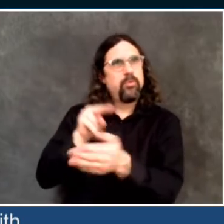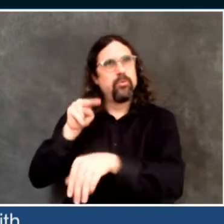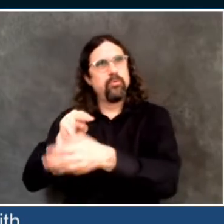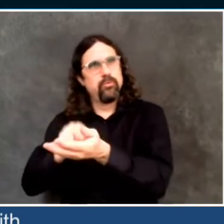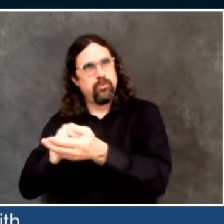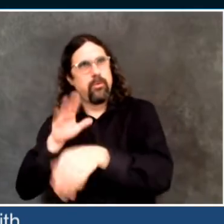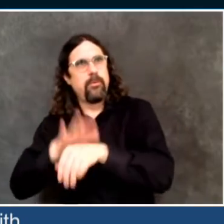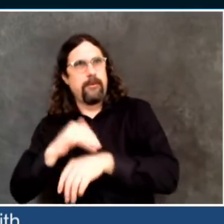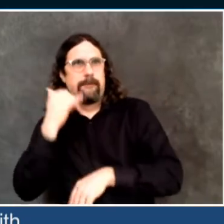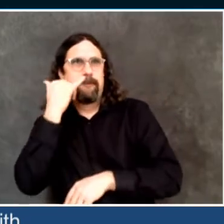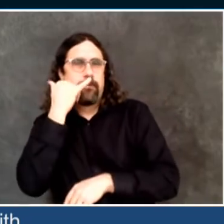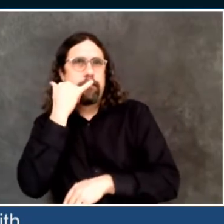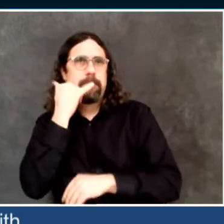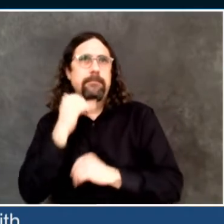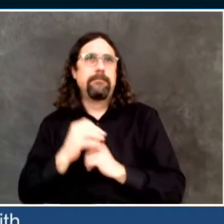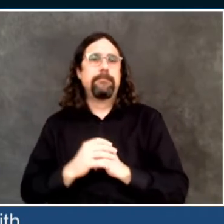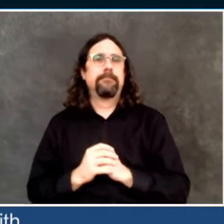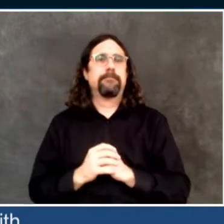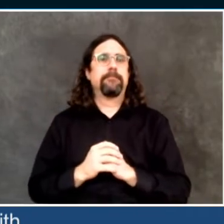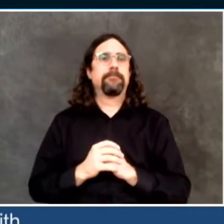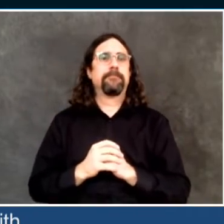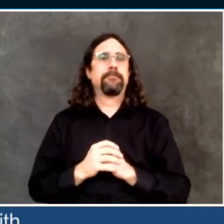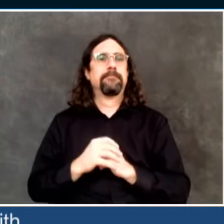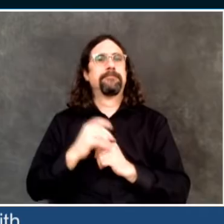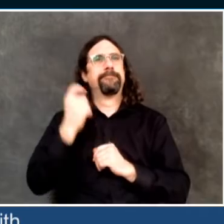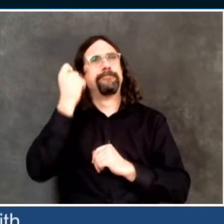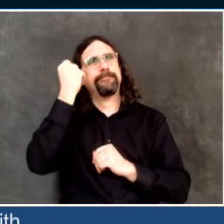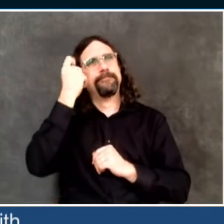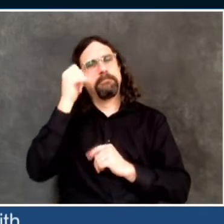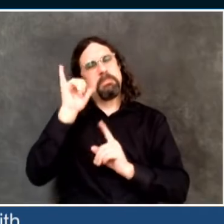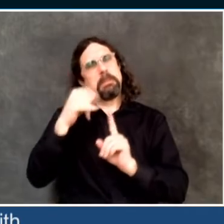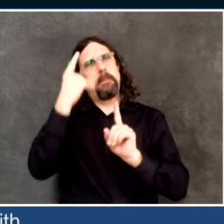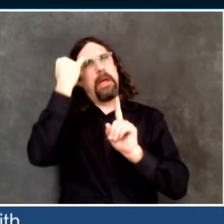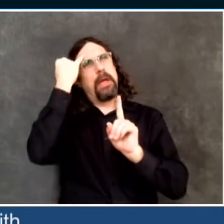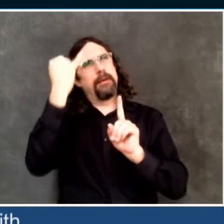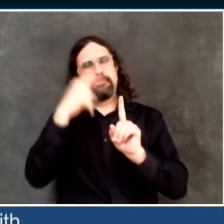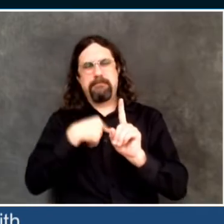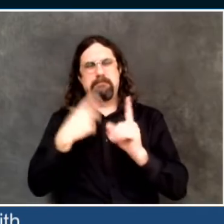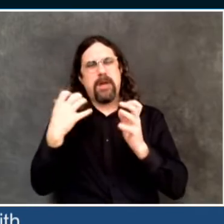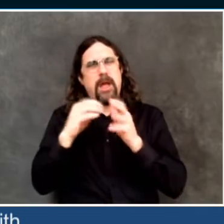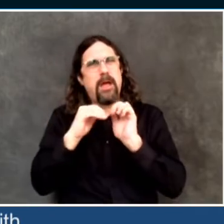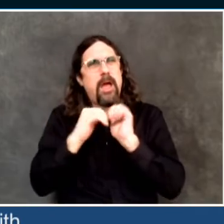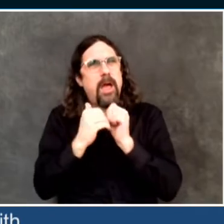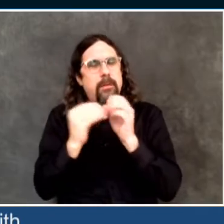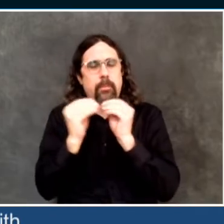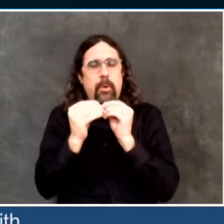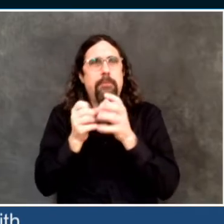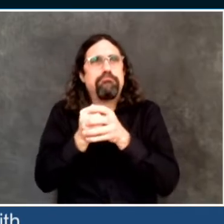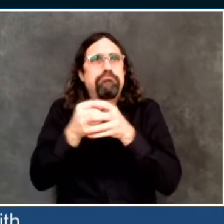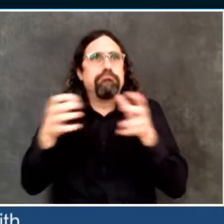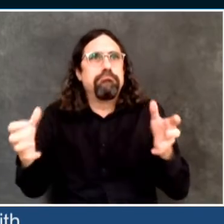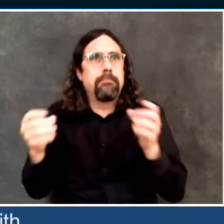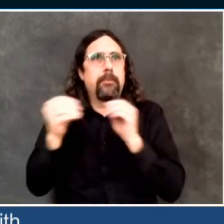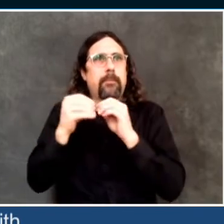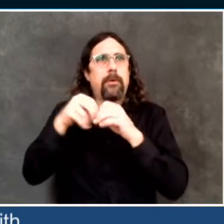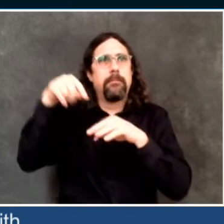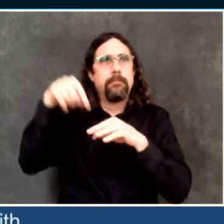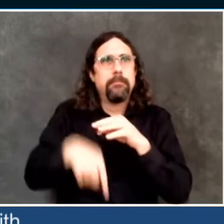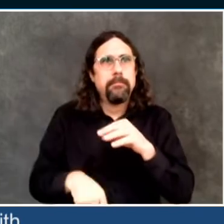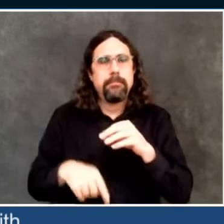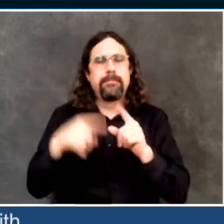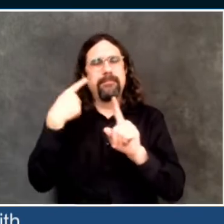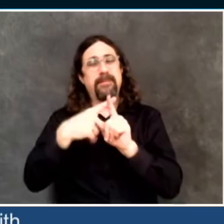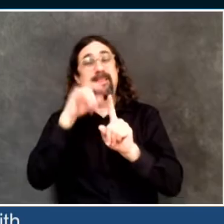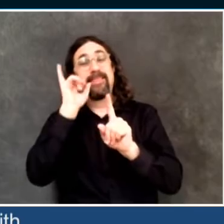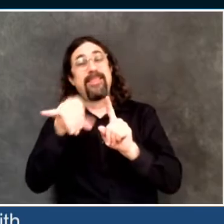need a test, but to actually have a dialogue with healthcare workers, again, in multiple languages, about what they're feeling, what's going on. Maybe it is